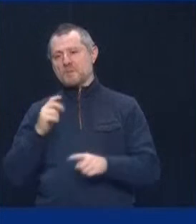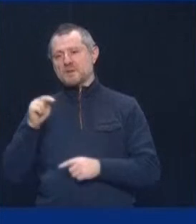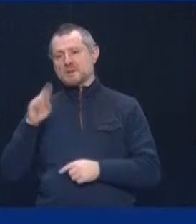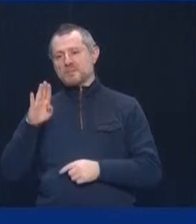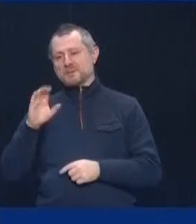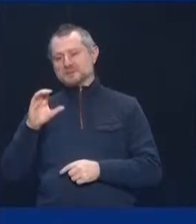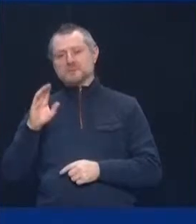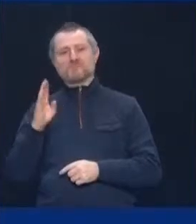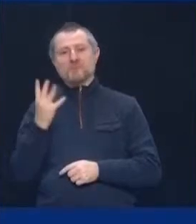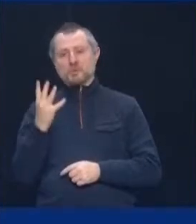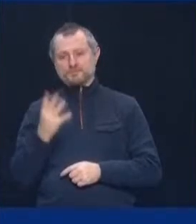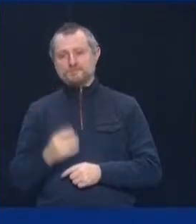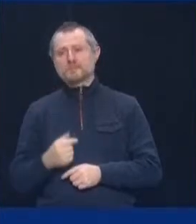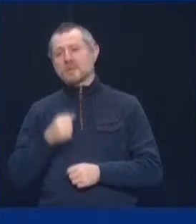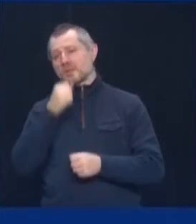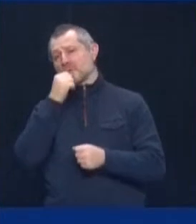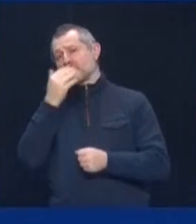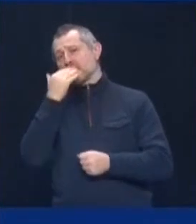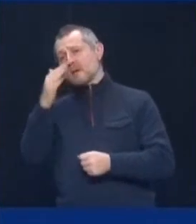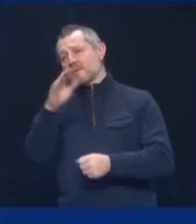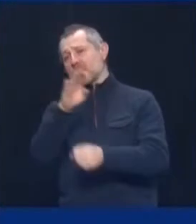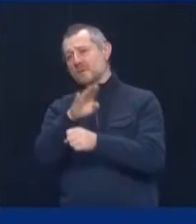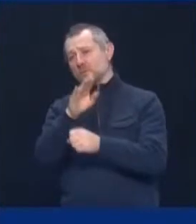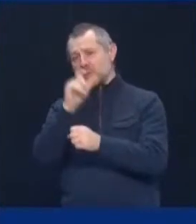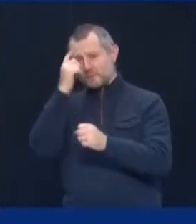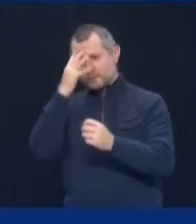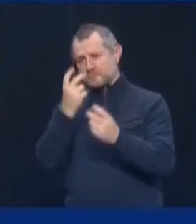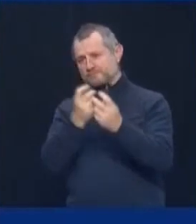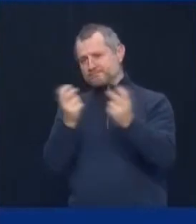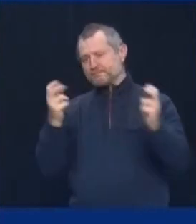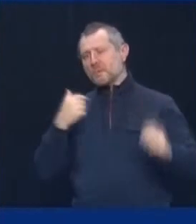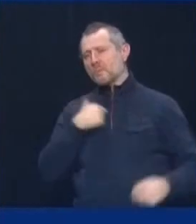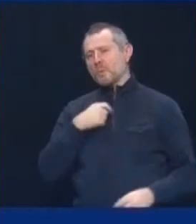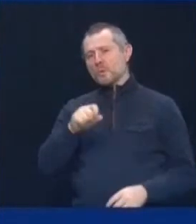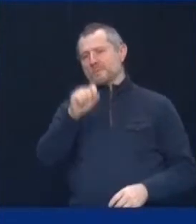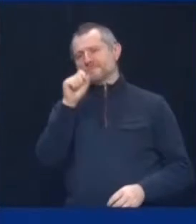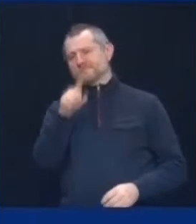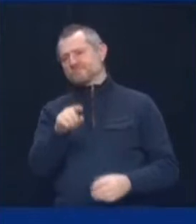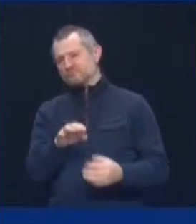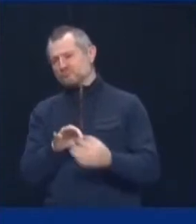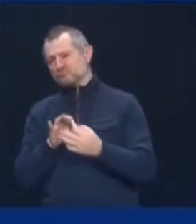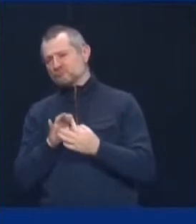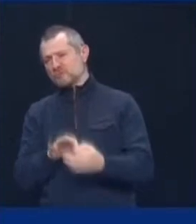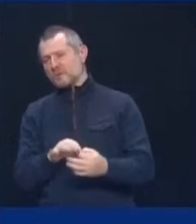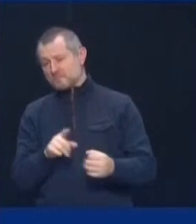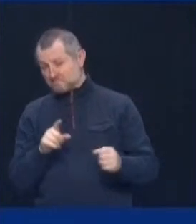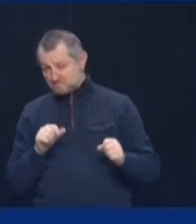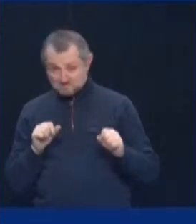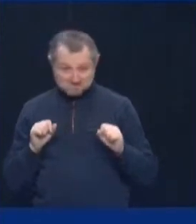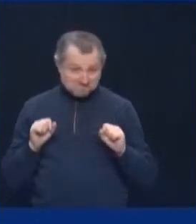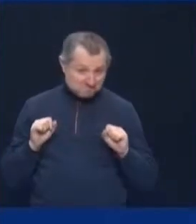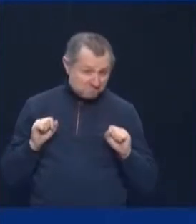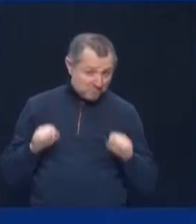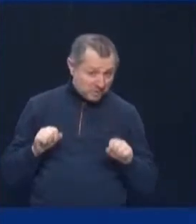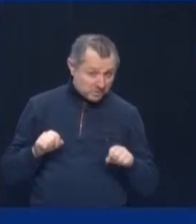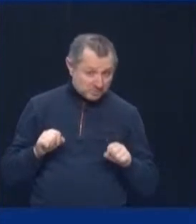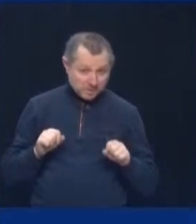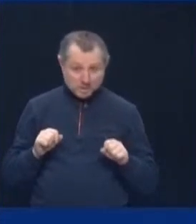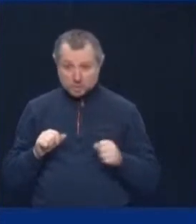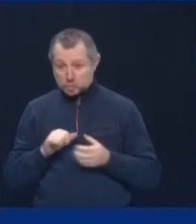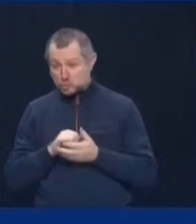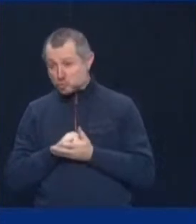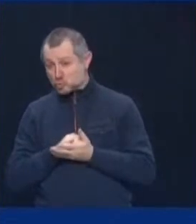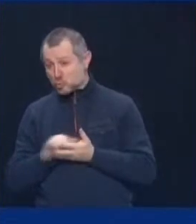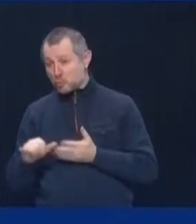Governor, and everyone gathered. My question has to do with the possibility of a shutdown or